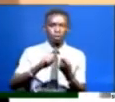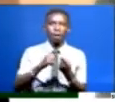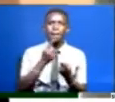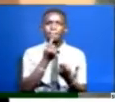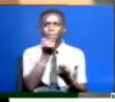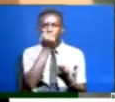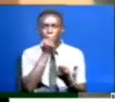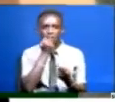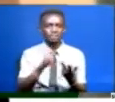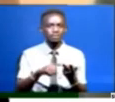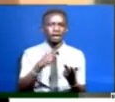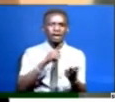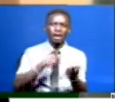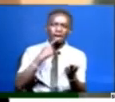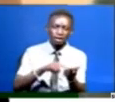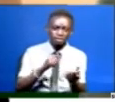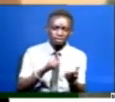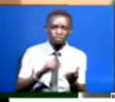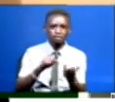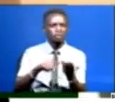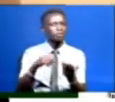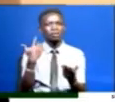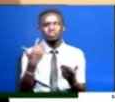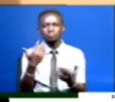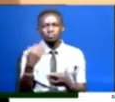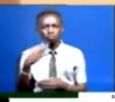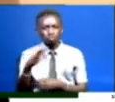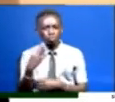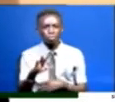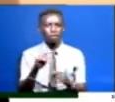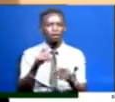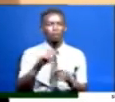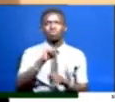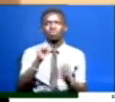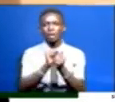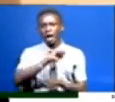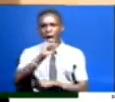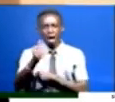produce that will support the government program on food sufficiency.